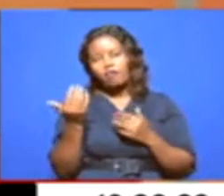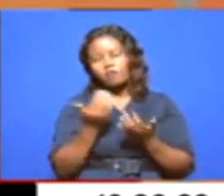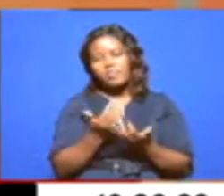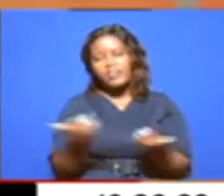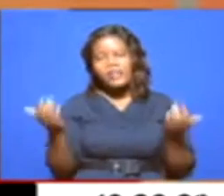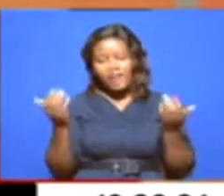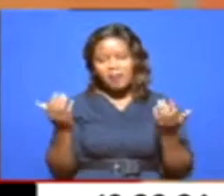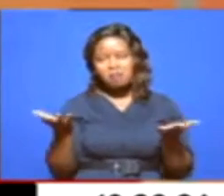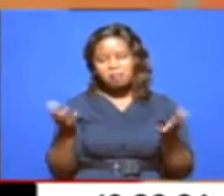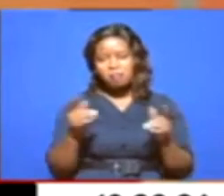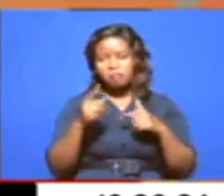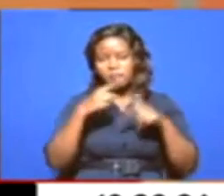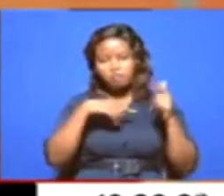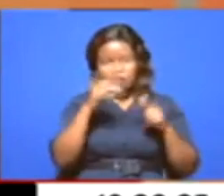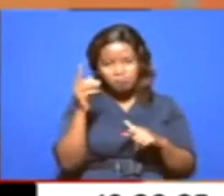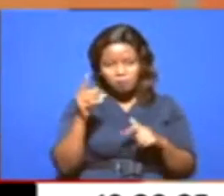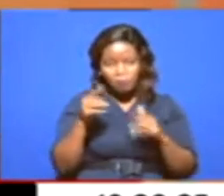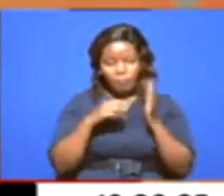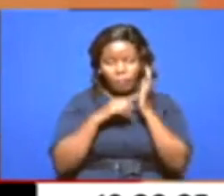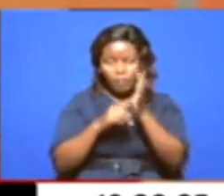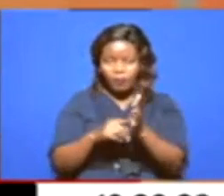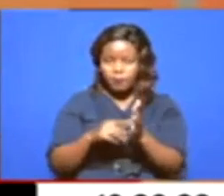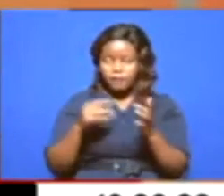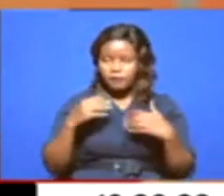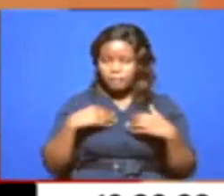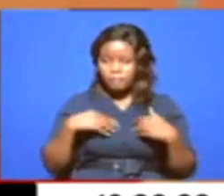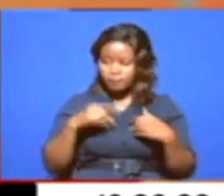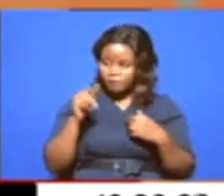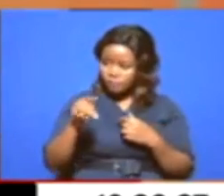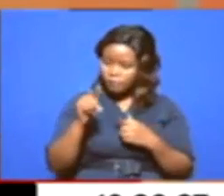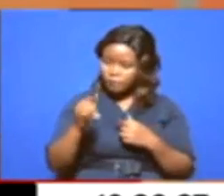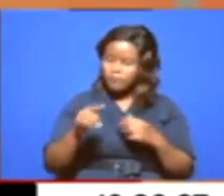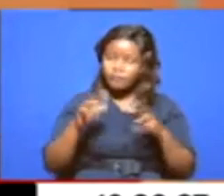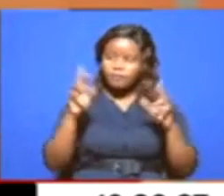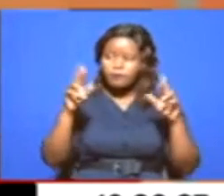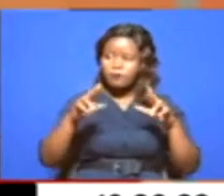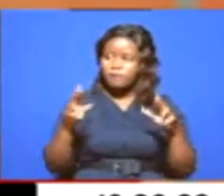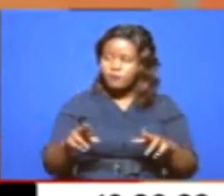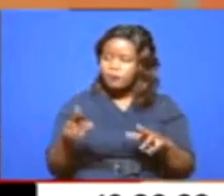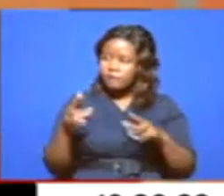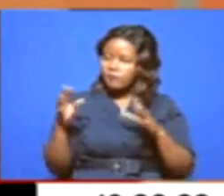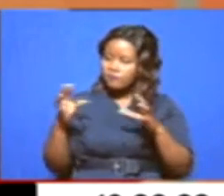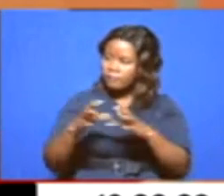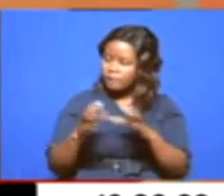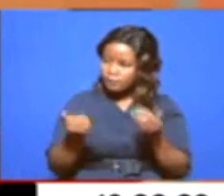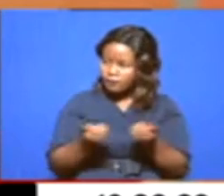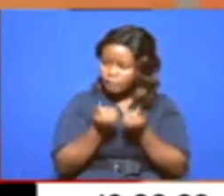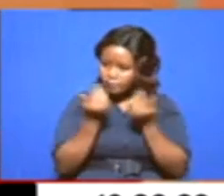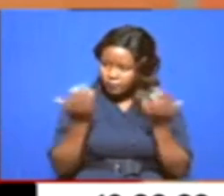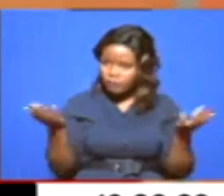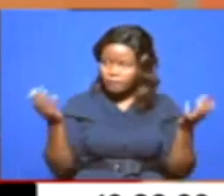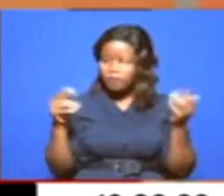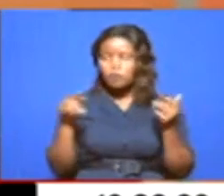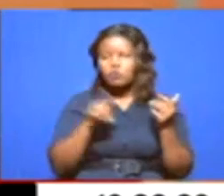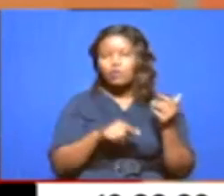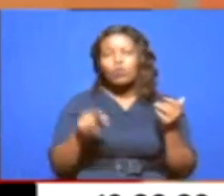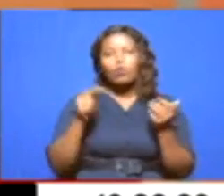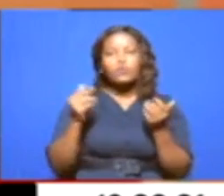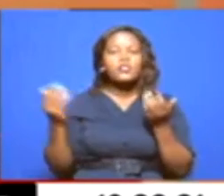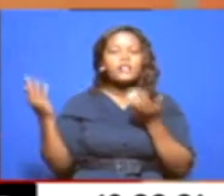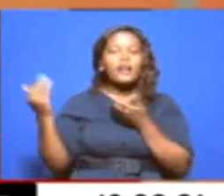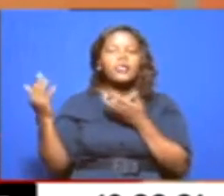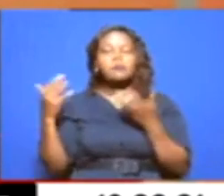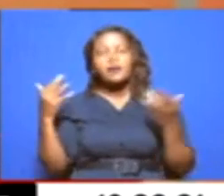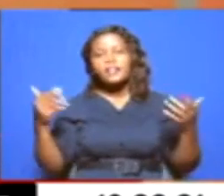especially having this event as an international category event. So we will expect the young